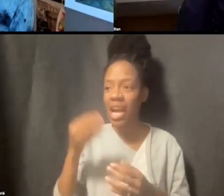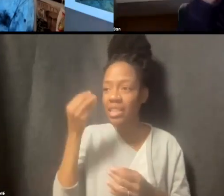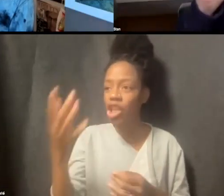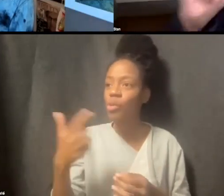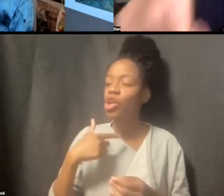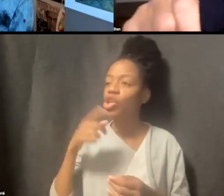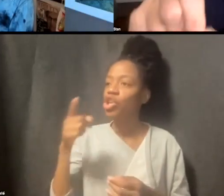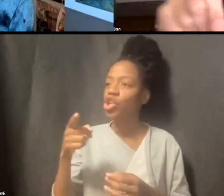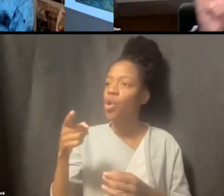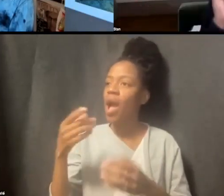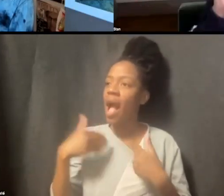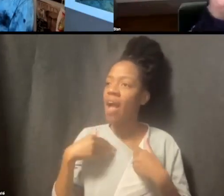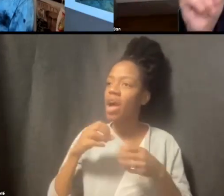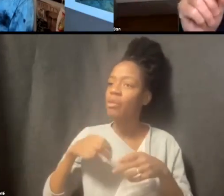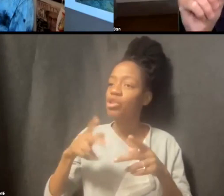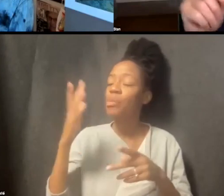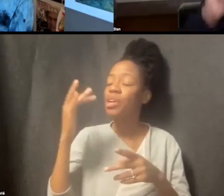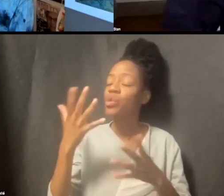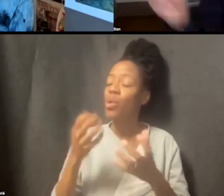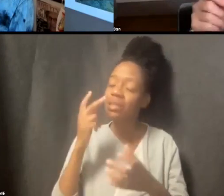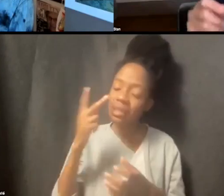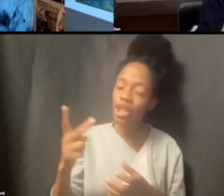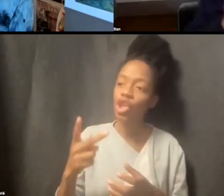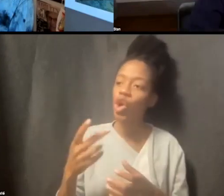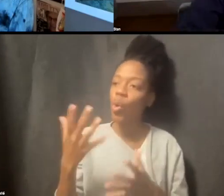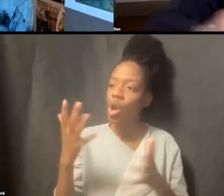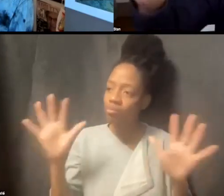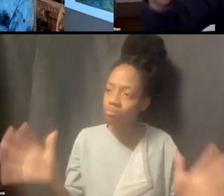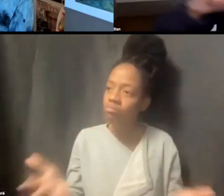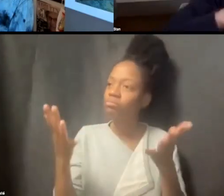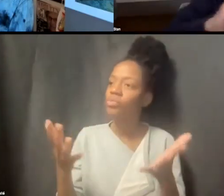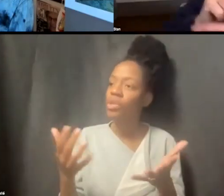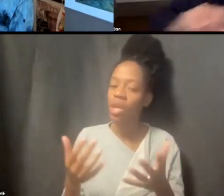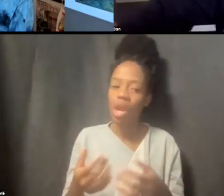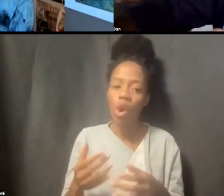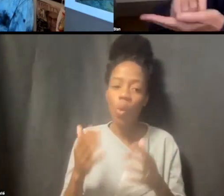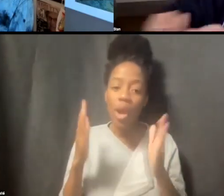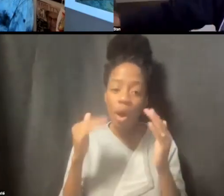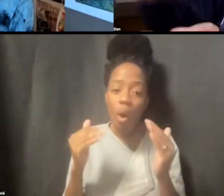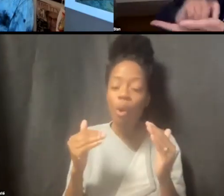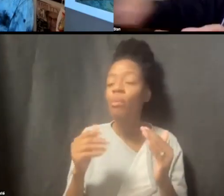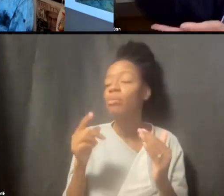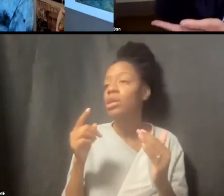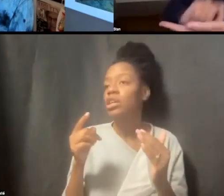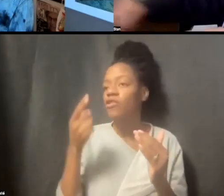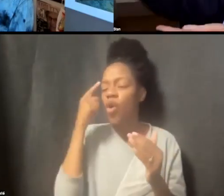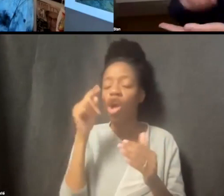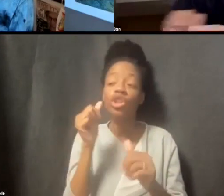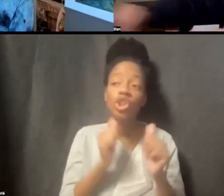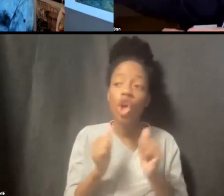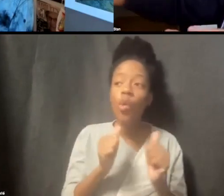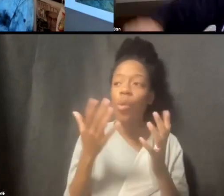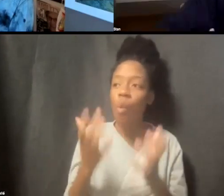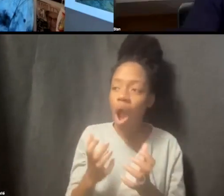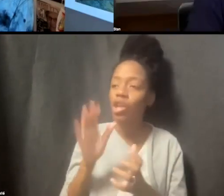We're rooting for you. And especially on a sitcom, we're hoping that part's cast, go to the next one. You know, you're doing 20 zillion things